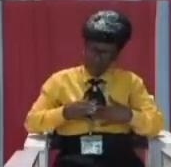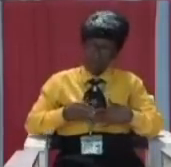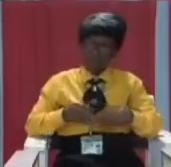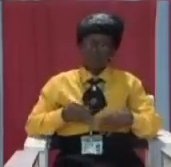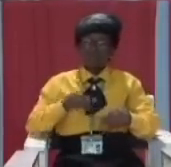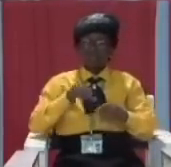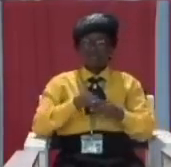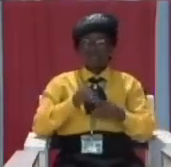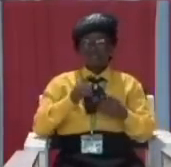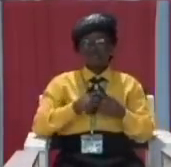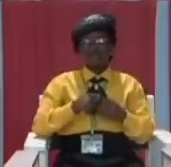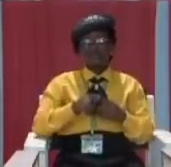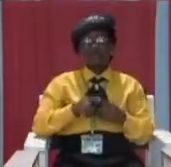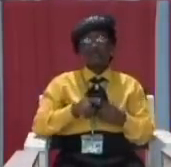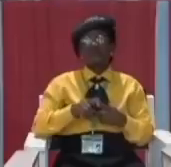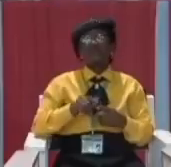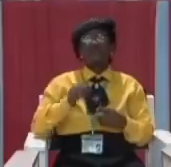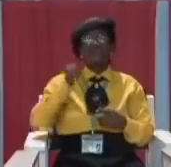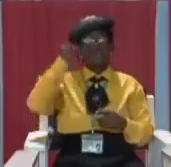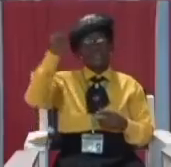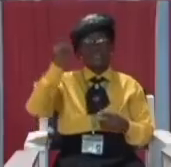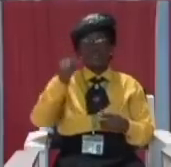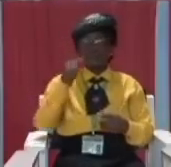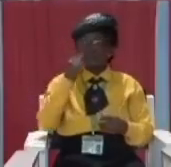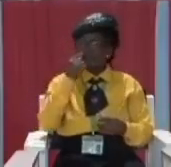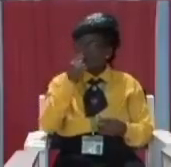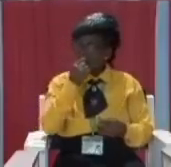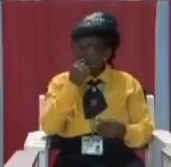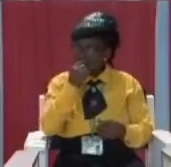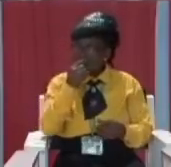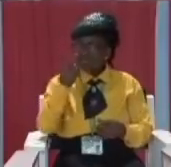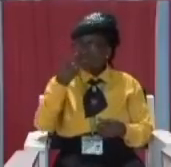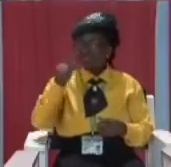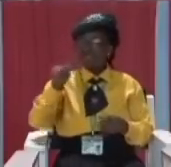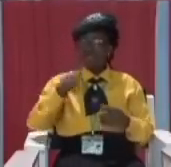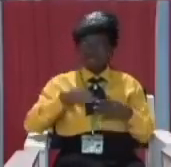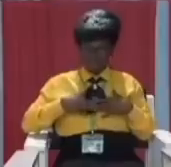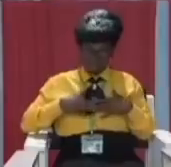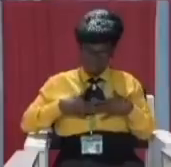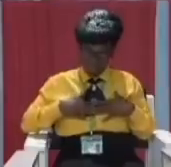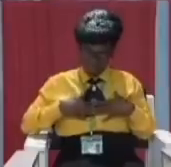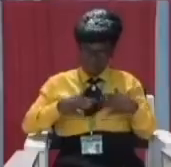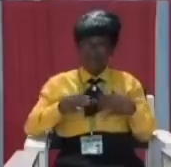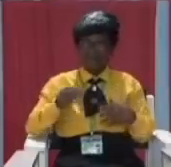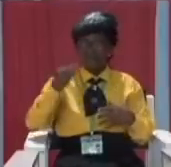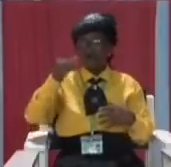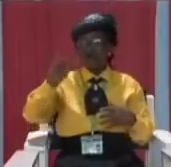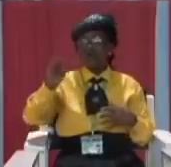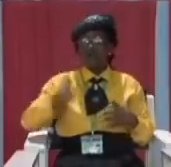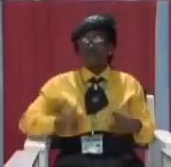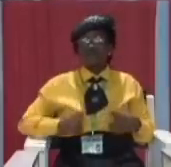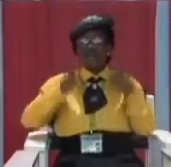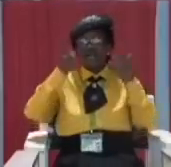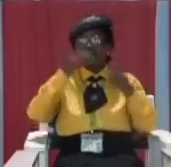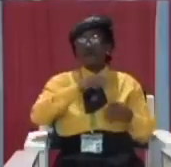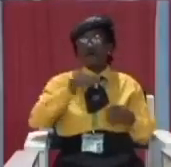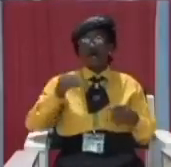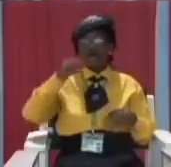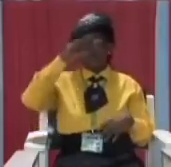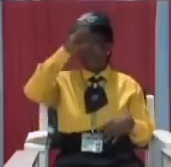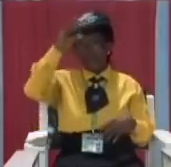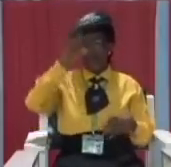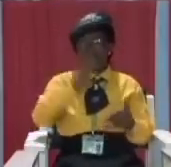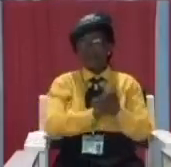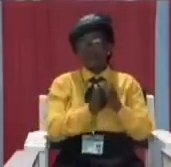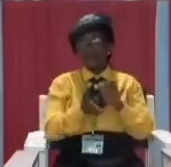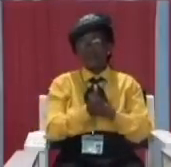into his nostrils the breath of life, and man became a